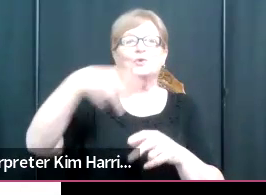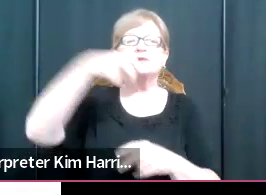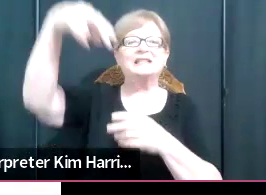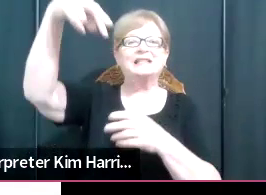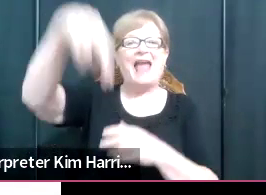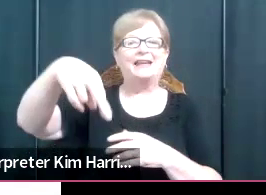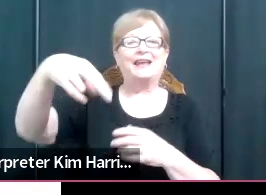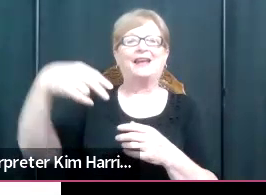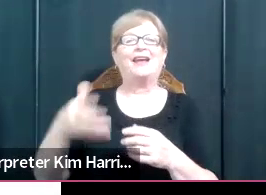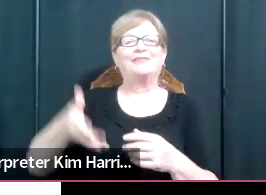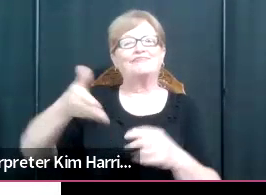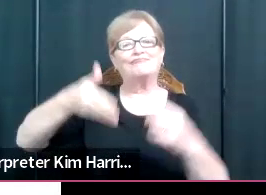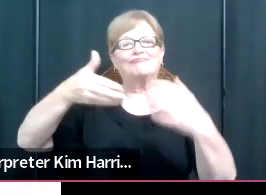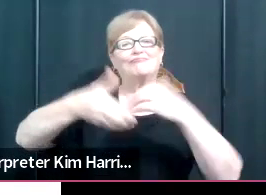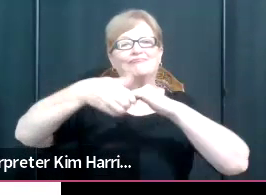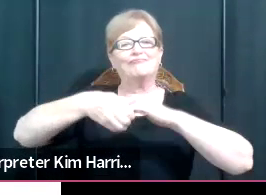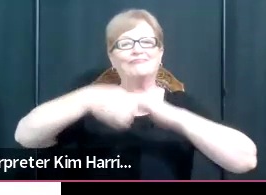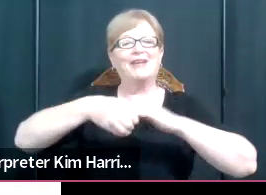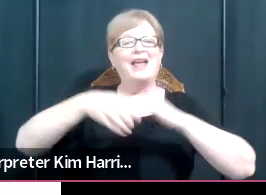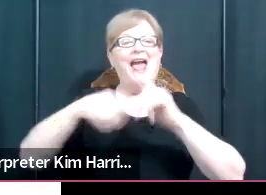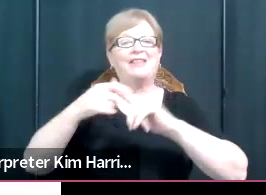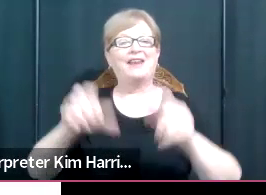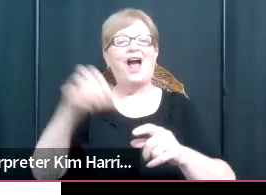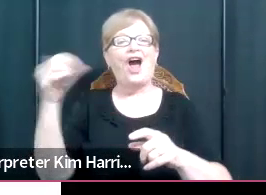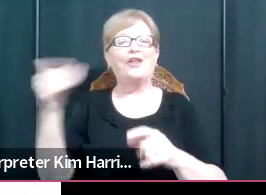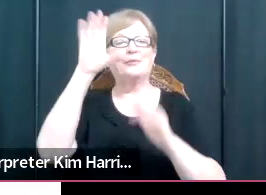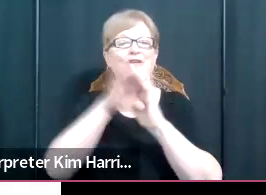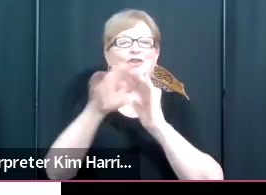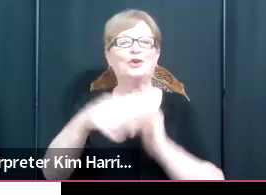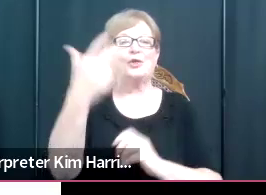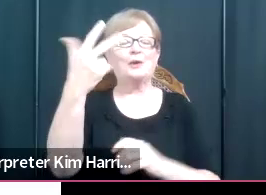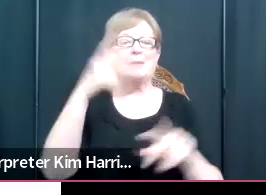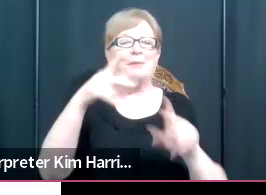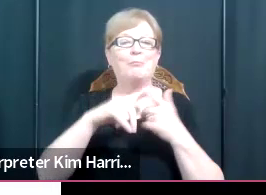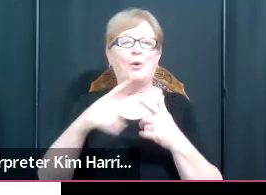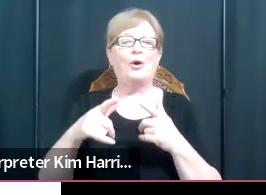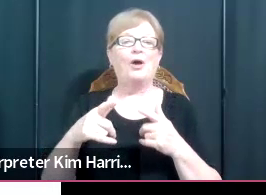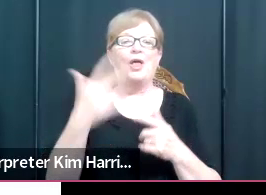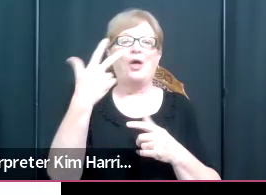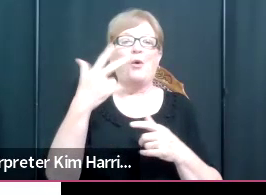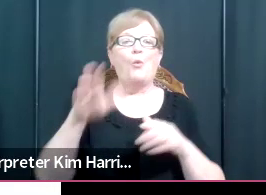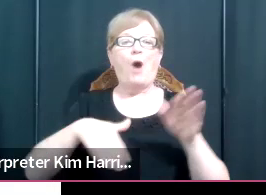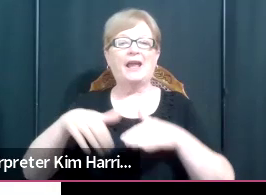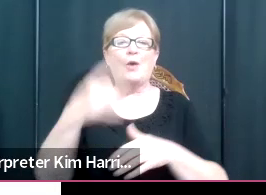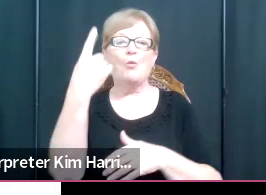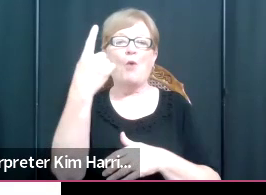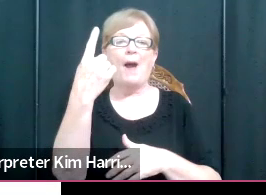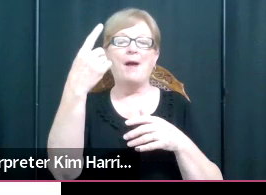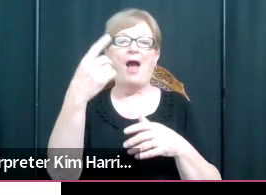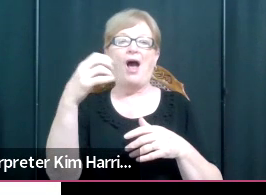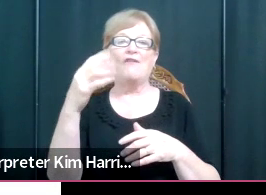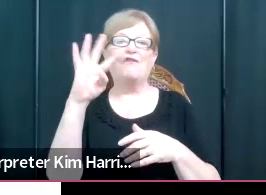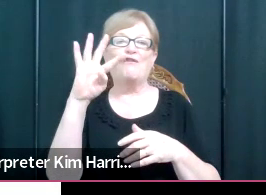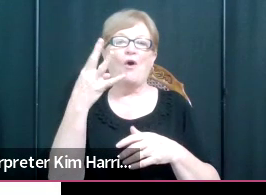second picture is of 3 individuals walking and 1 person in a wheelchair. There is water behind them and they're walking